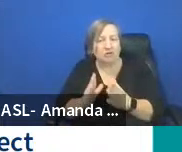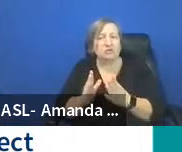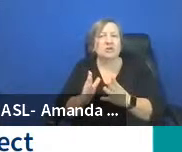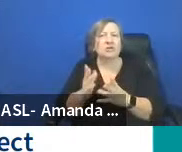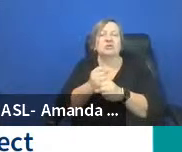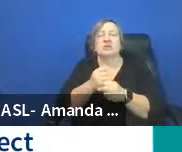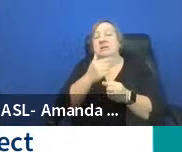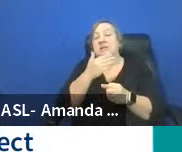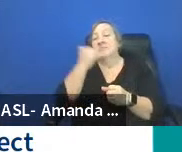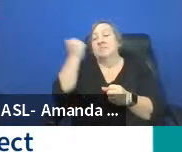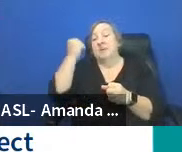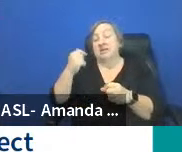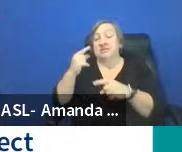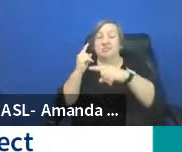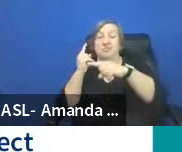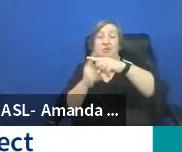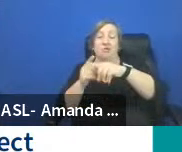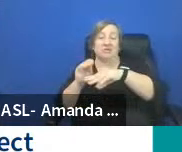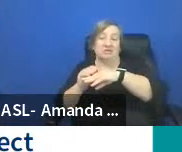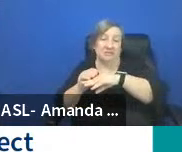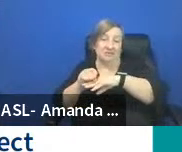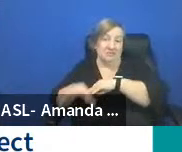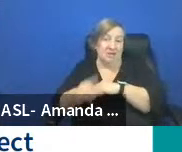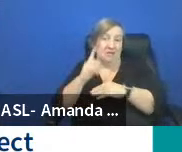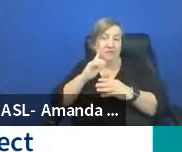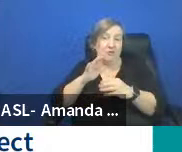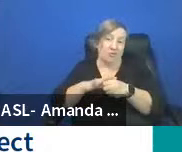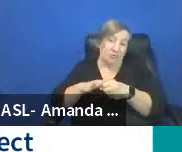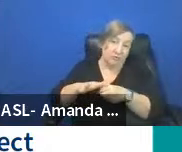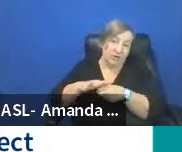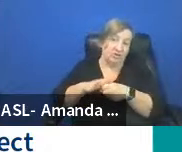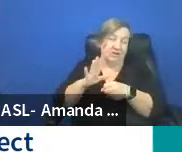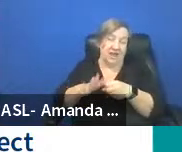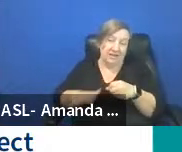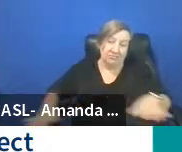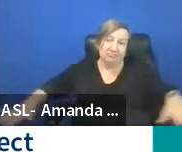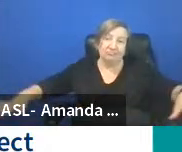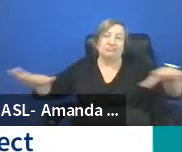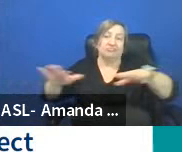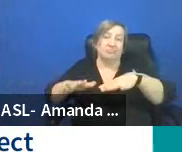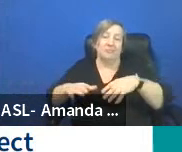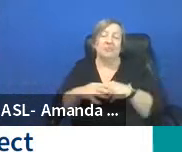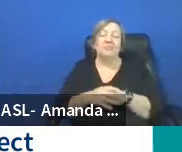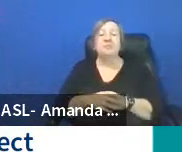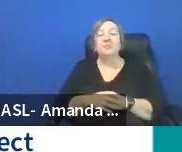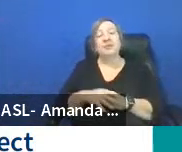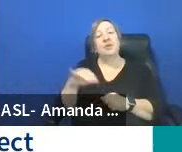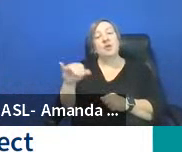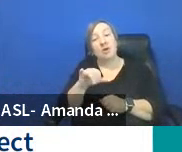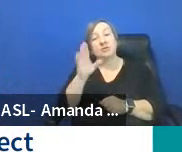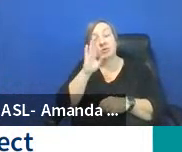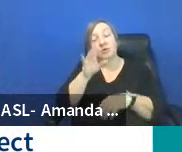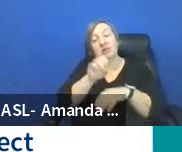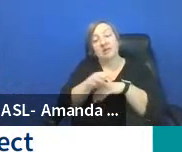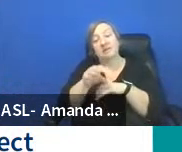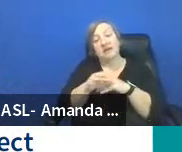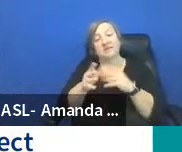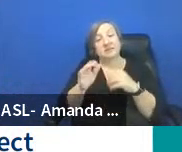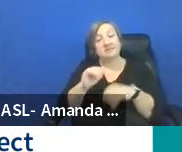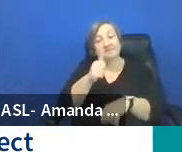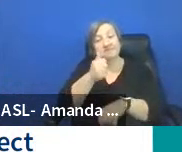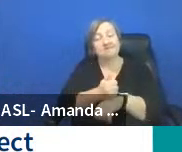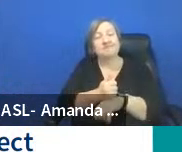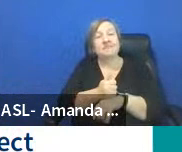positive impact for our region and the program area. We will also be advising on the establishment